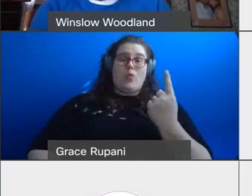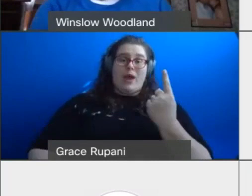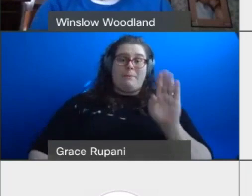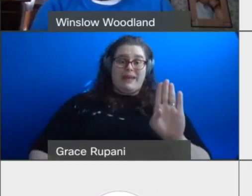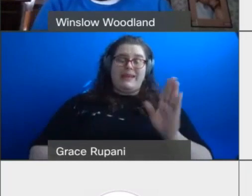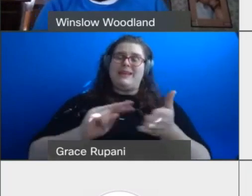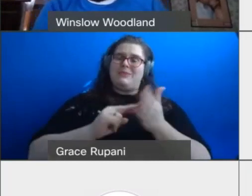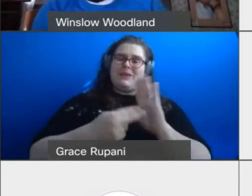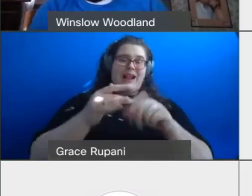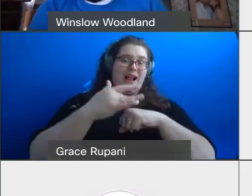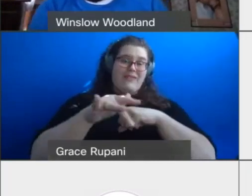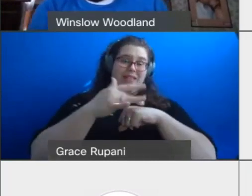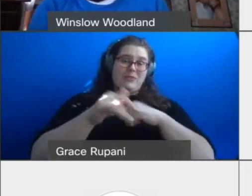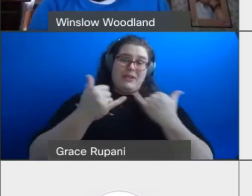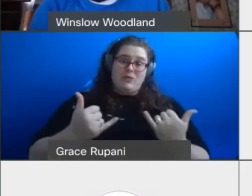limited.